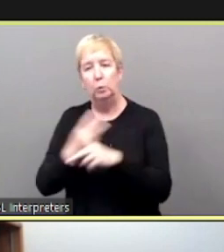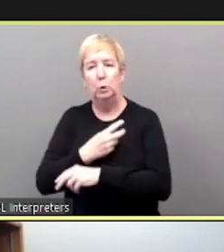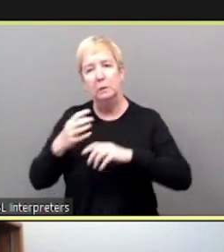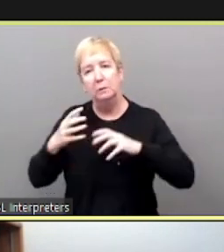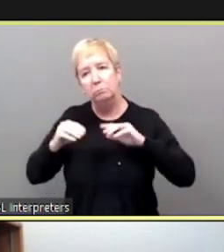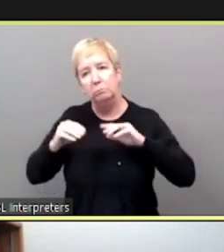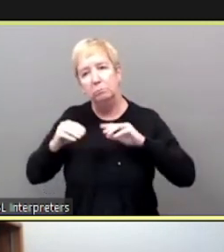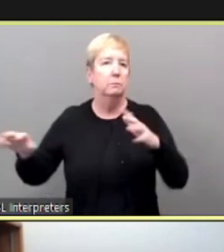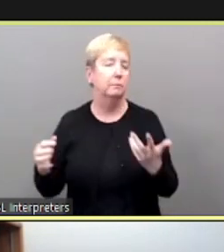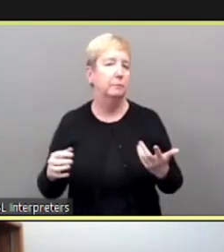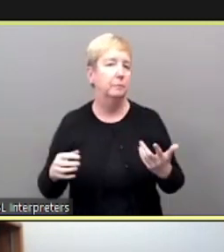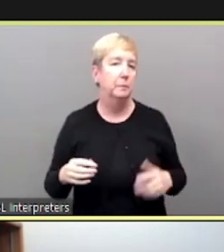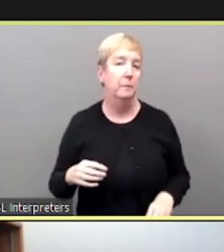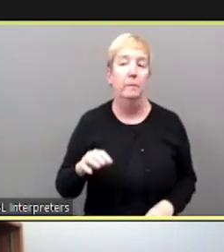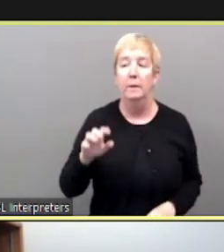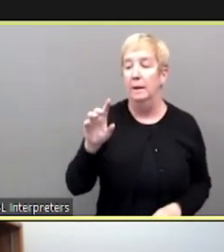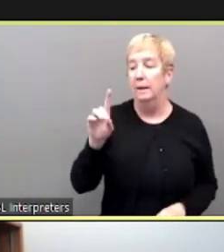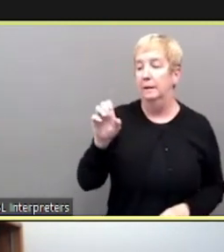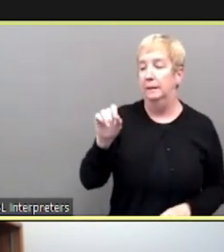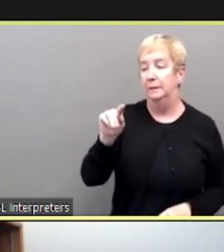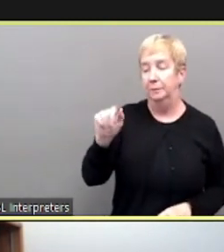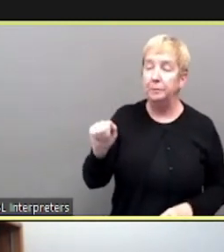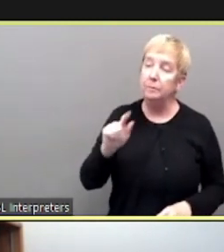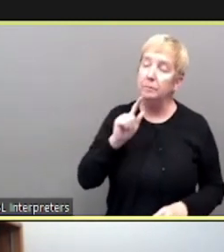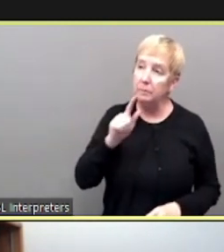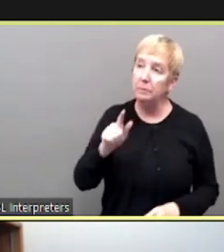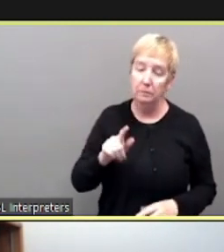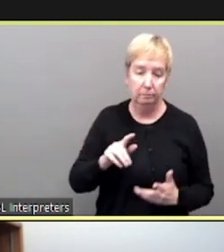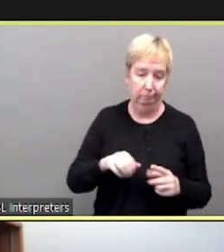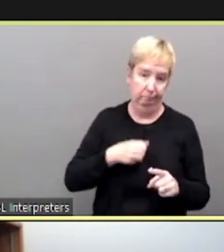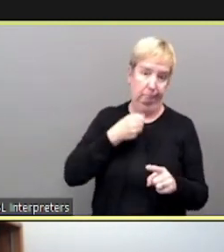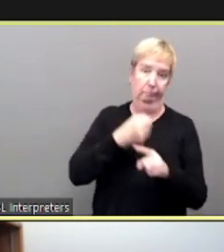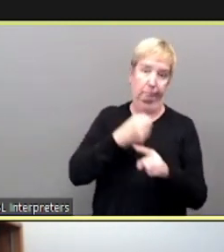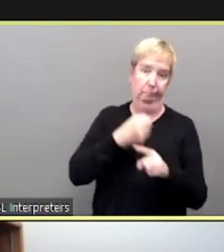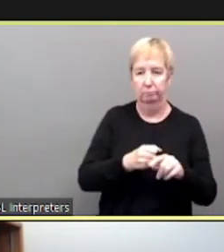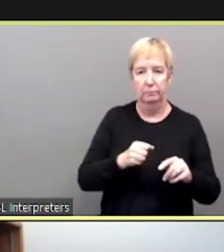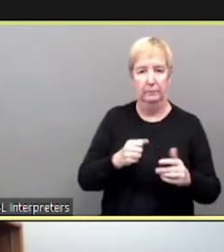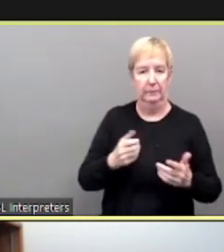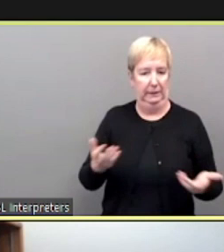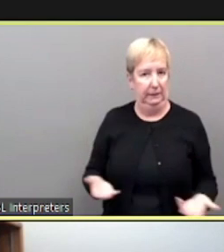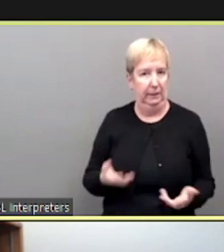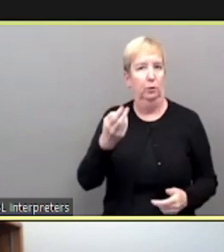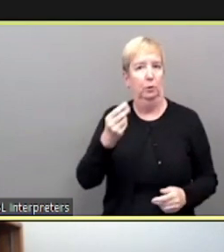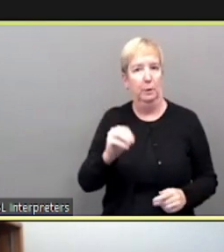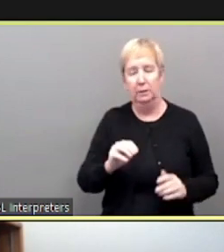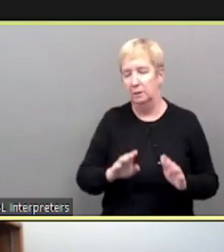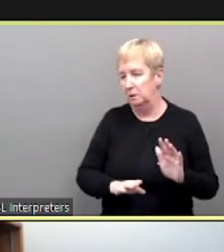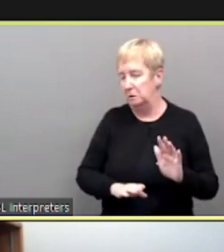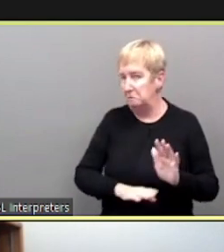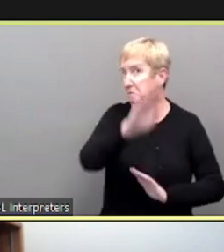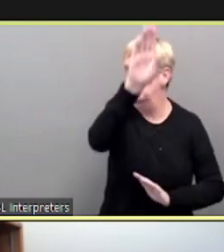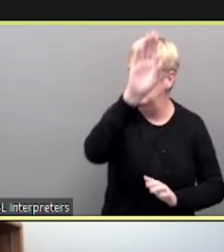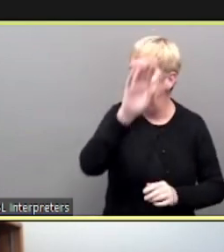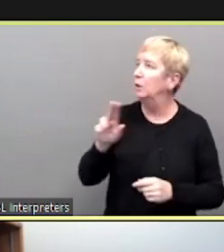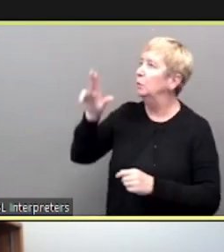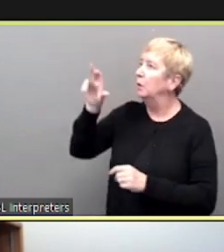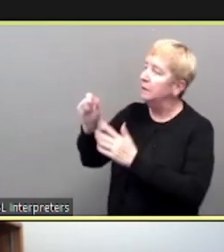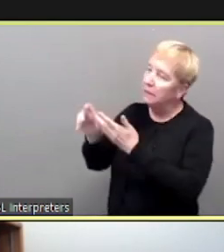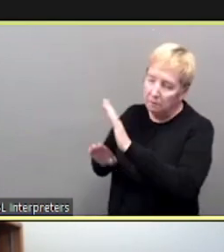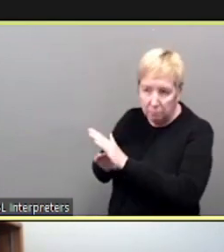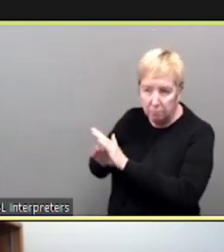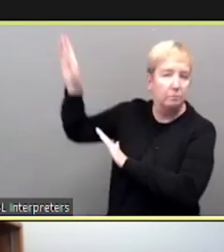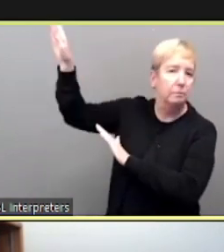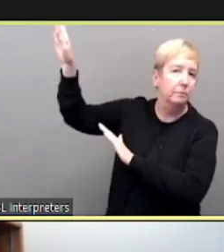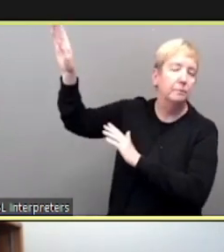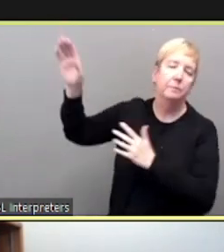has certainly fueled quite a surge of cases across the United States, and